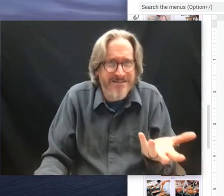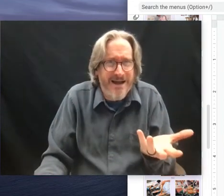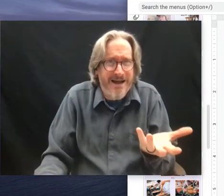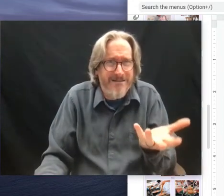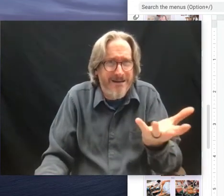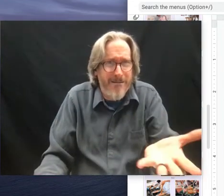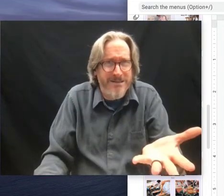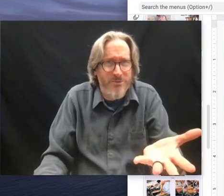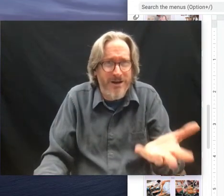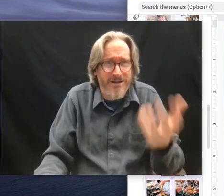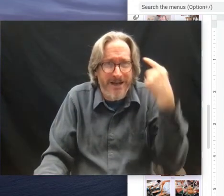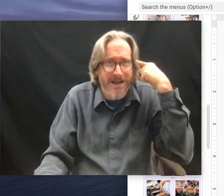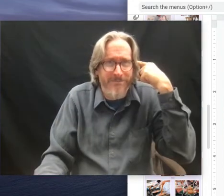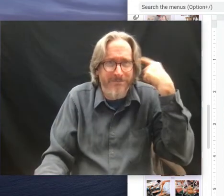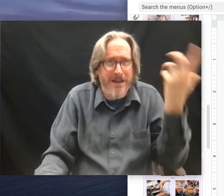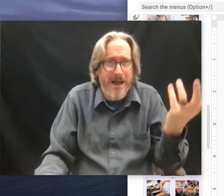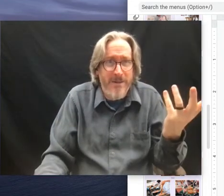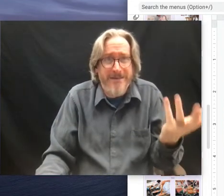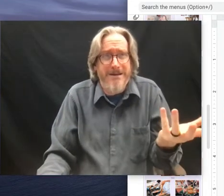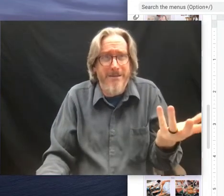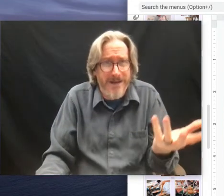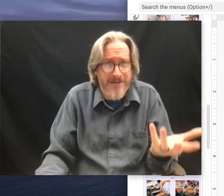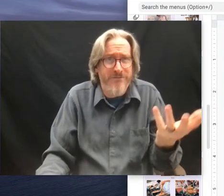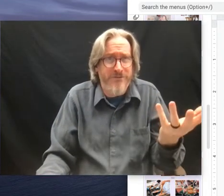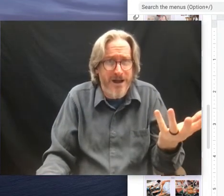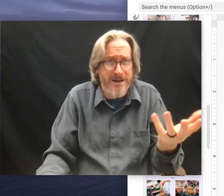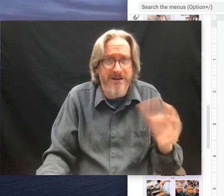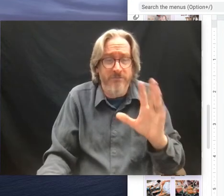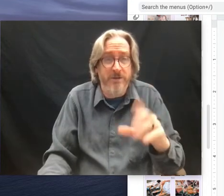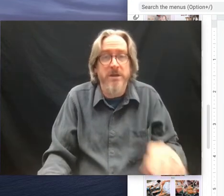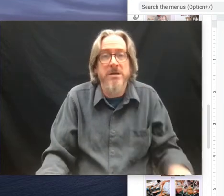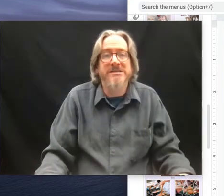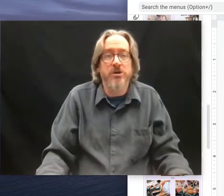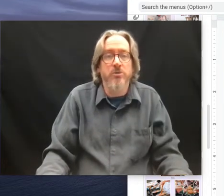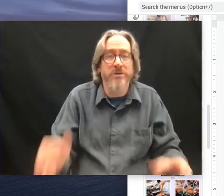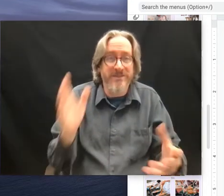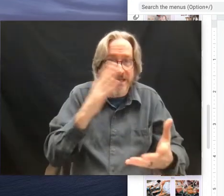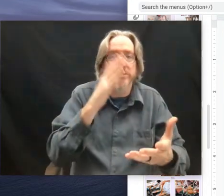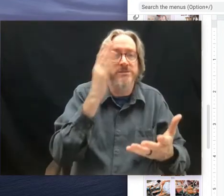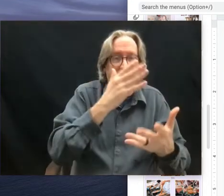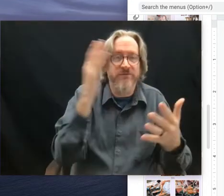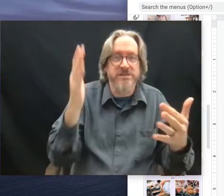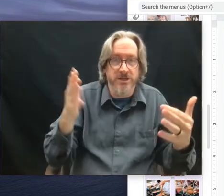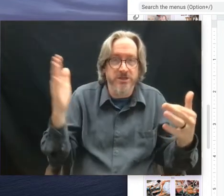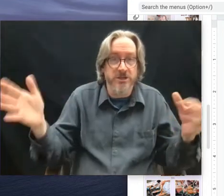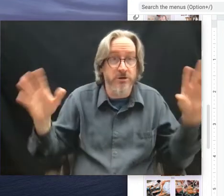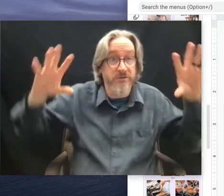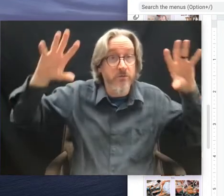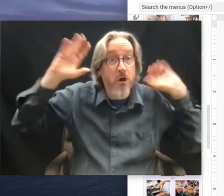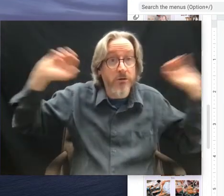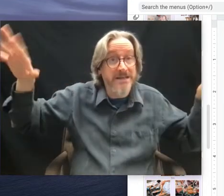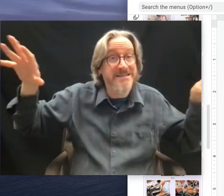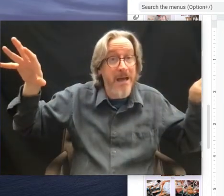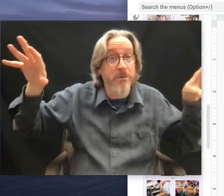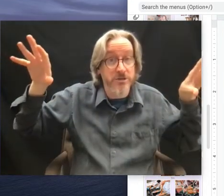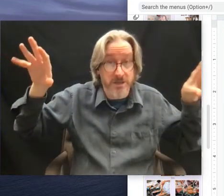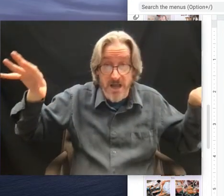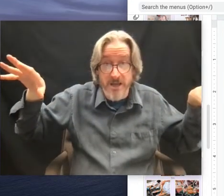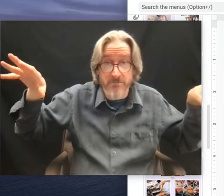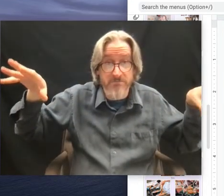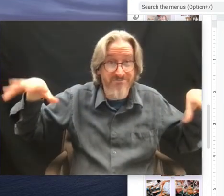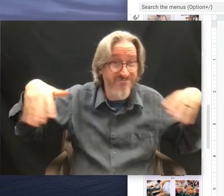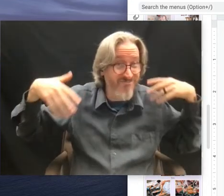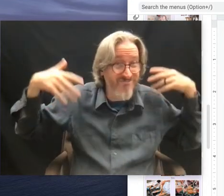it's like, man, I already know it's morning. Like I'm not dumb. I haven't forgotten it, right? So with each of these breakfast, lunch, and dinner, if you've already established